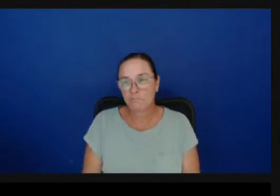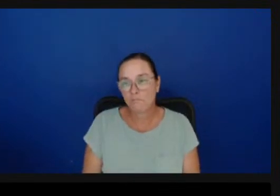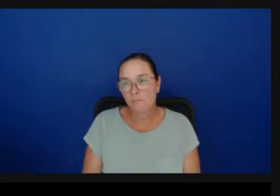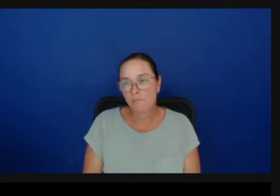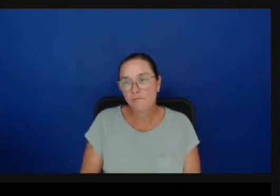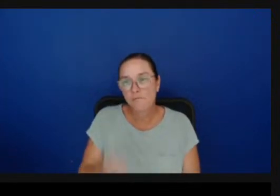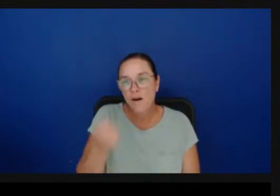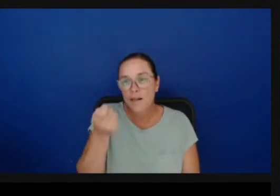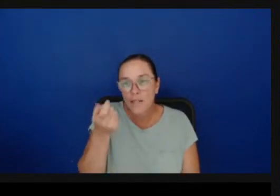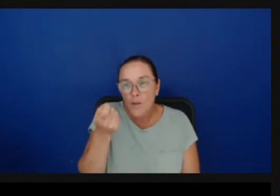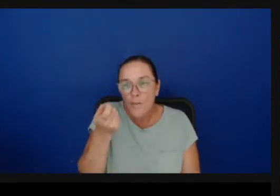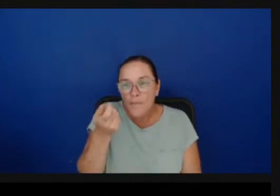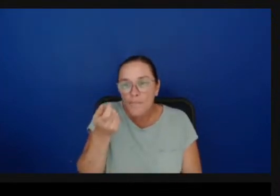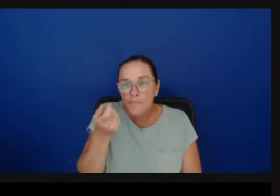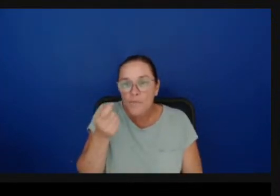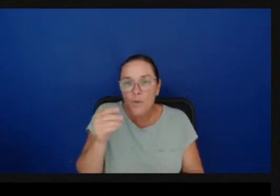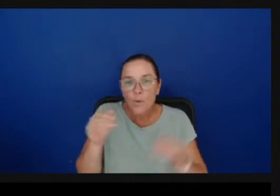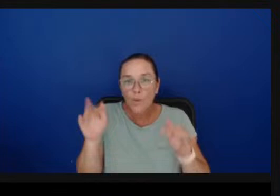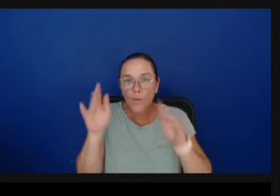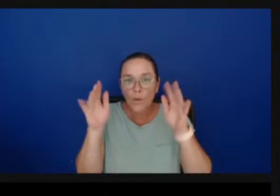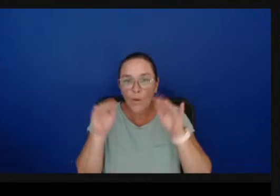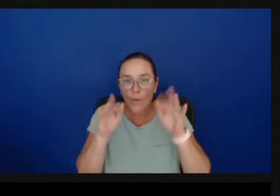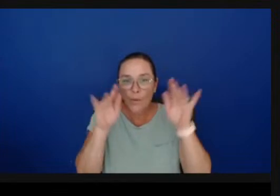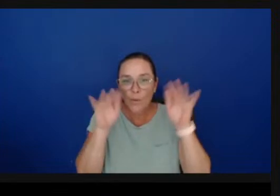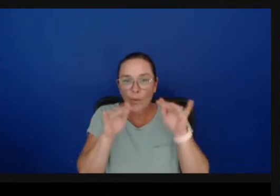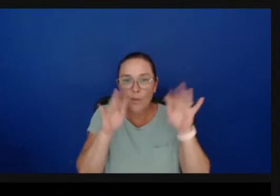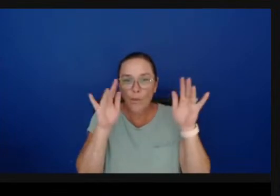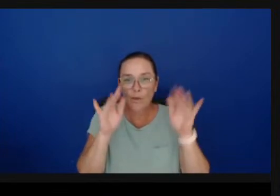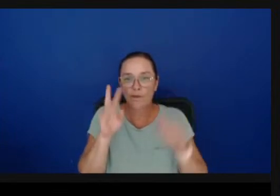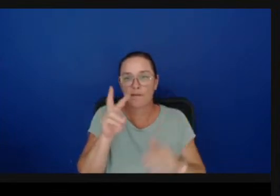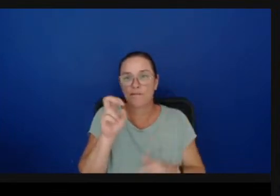of fume where it's advancing, maybe over here,